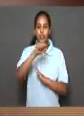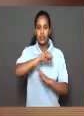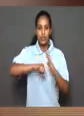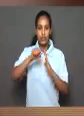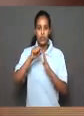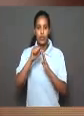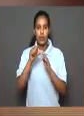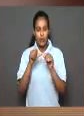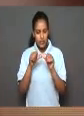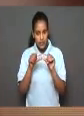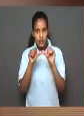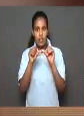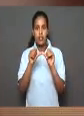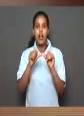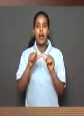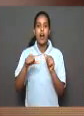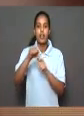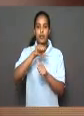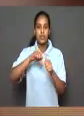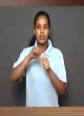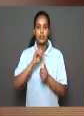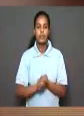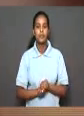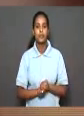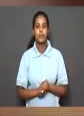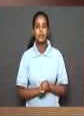shell in its constituent atoms.